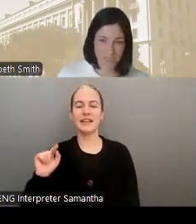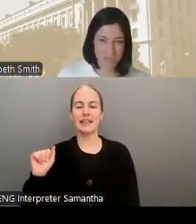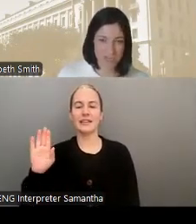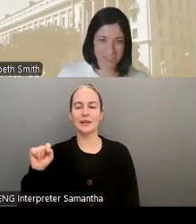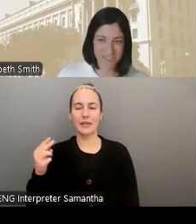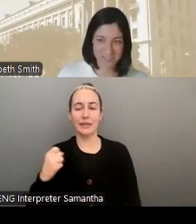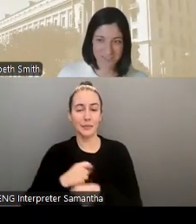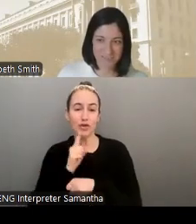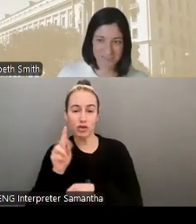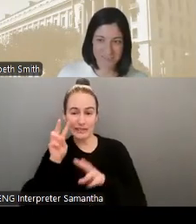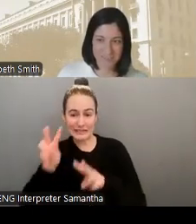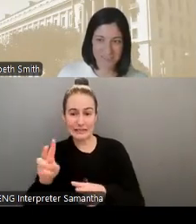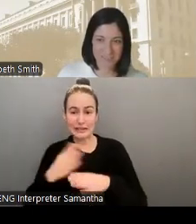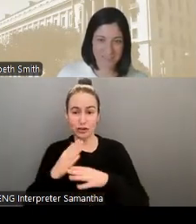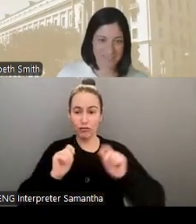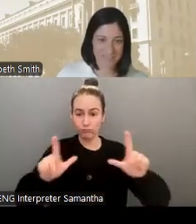my screen?